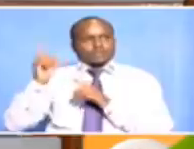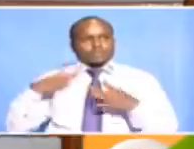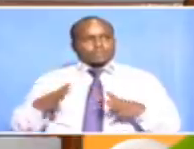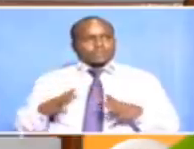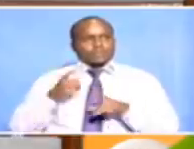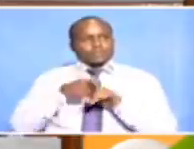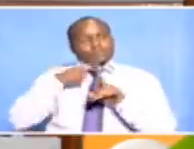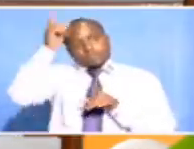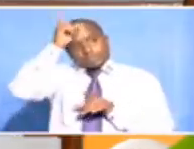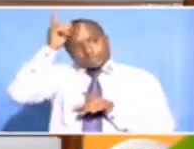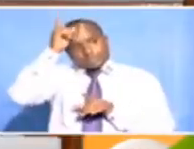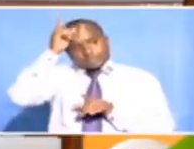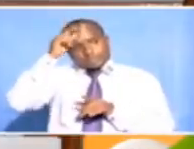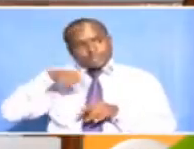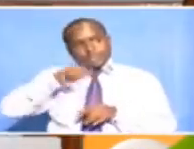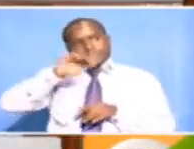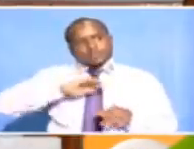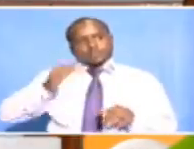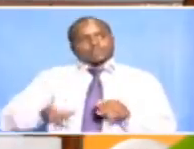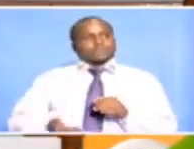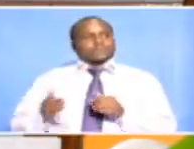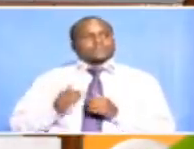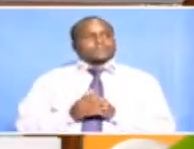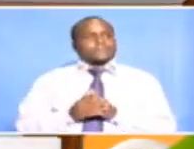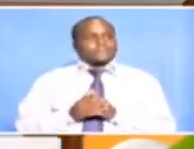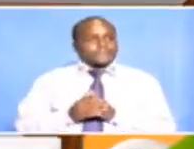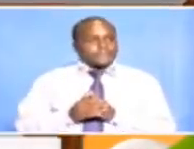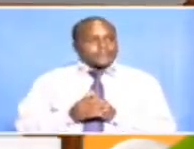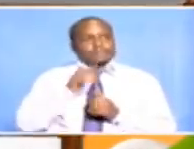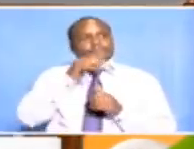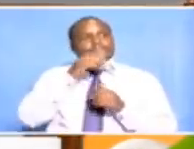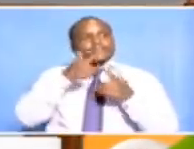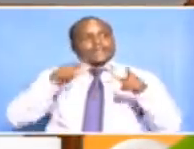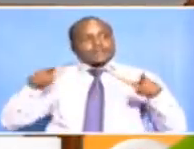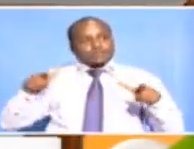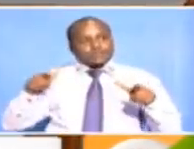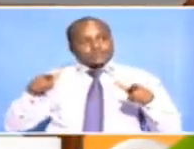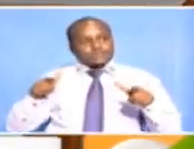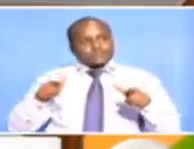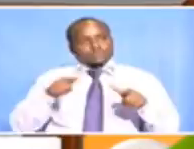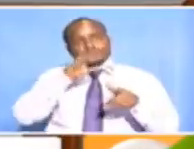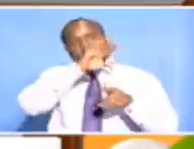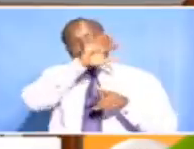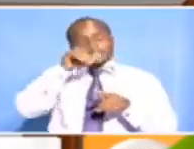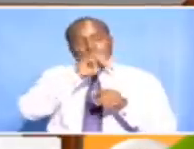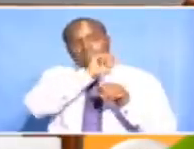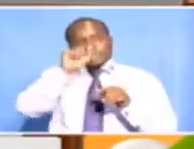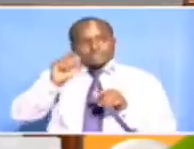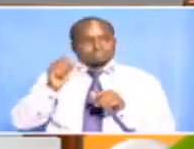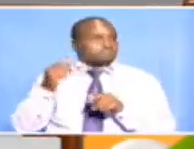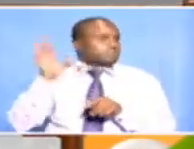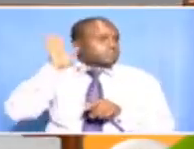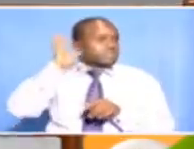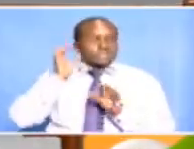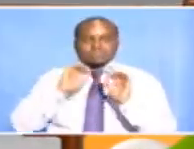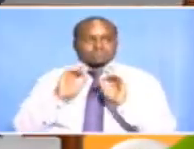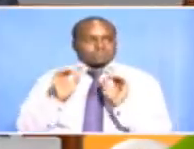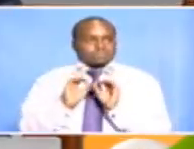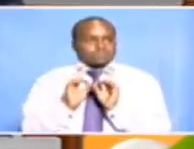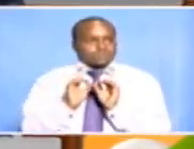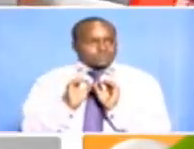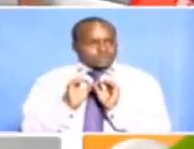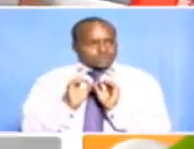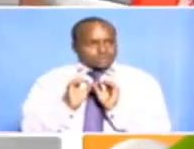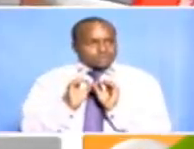the kijijis wanaenda Pumwani Hospital. Hata ile lugha huyu mtu ameandika hapo hawasikii, Jeff. Hawasikii mtu anaongea nini. Huyu akapeleka bibi